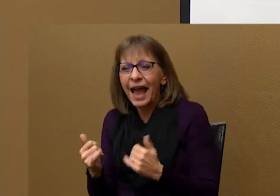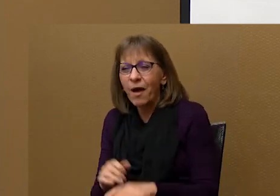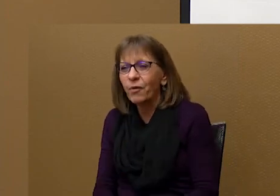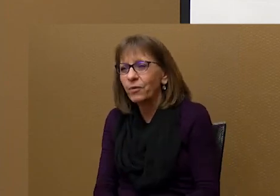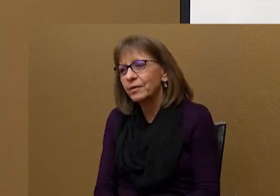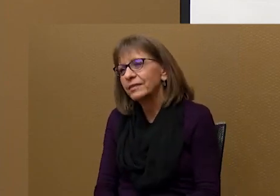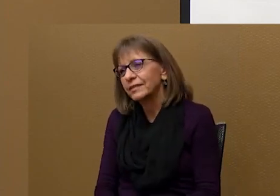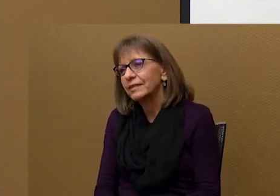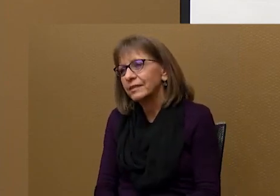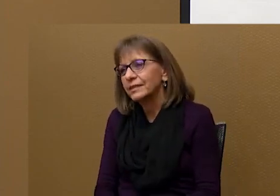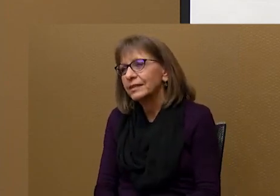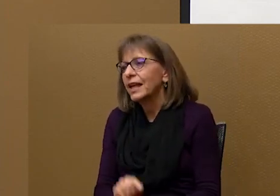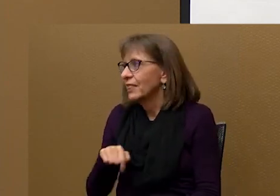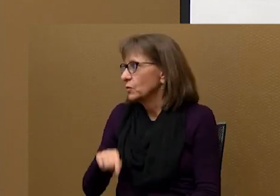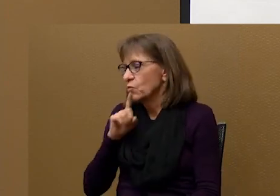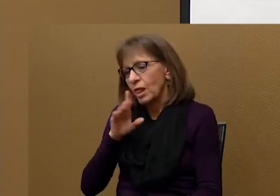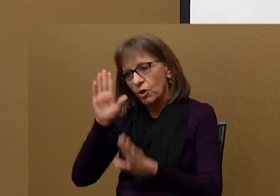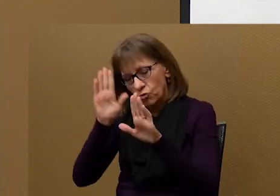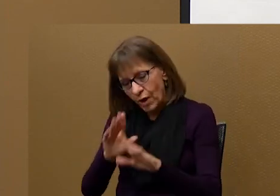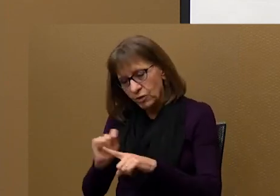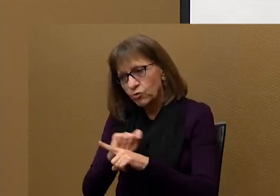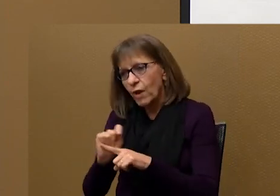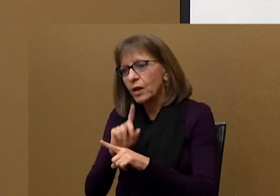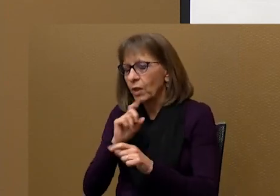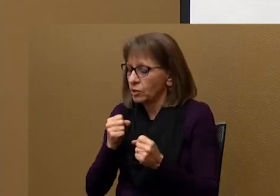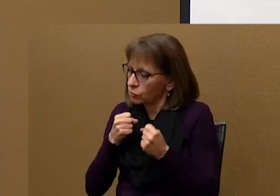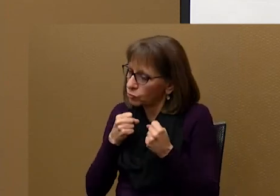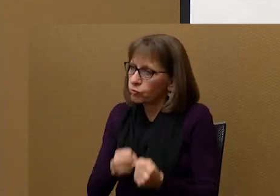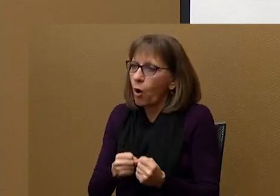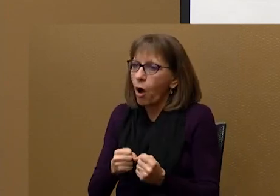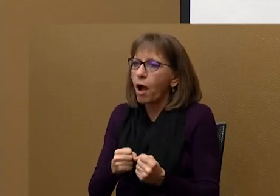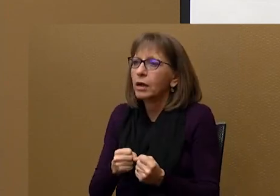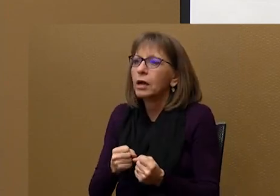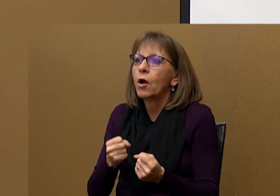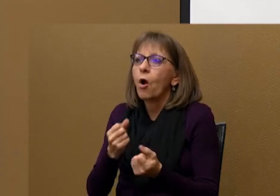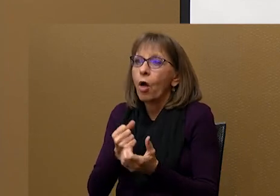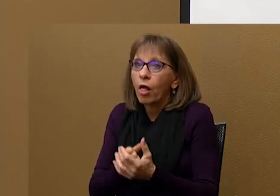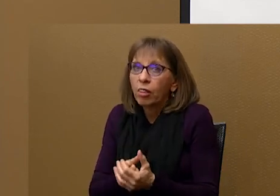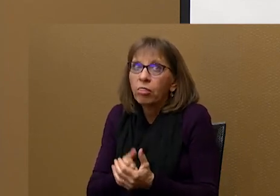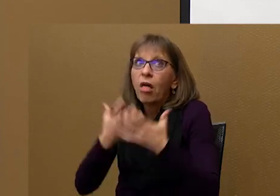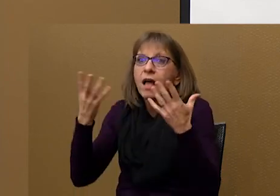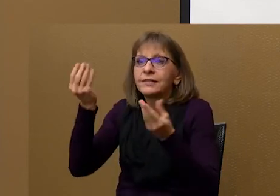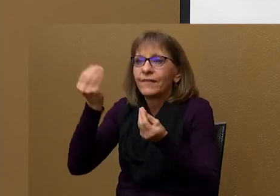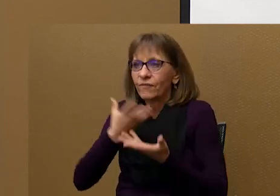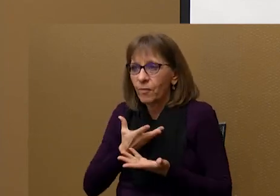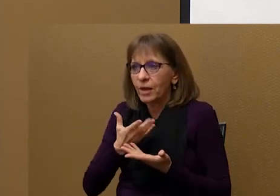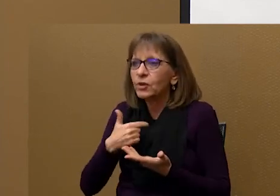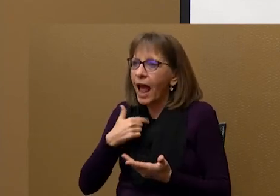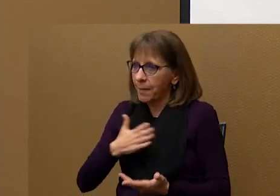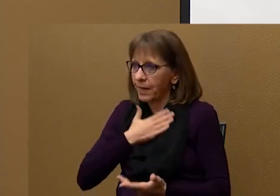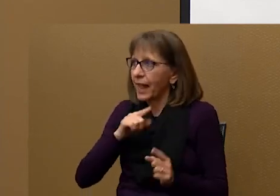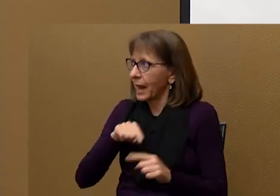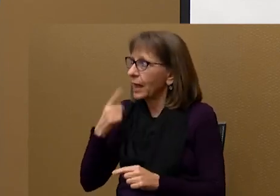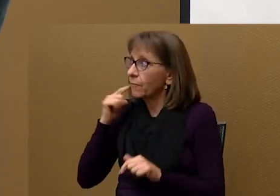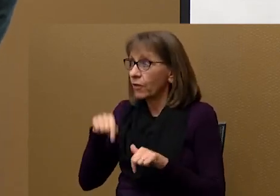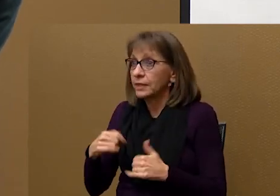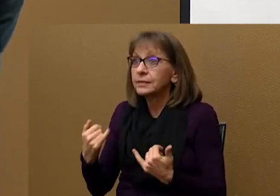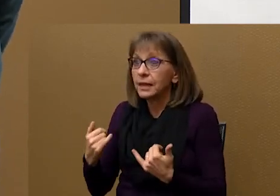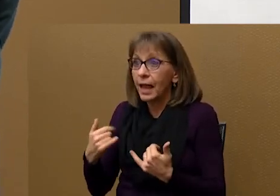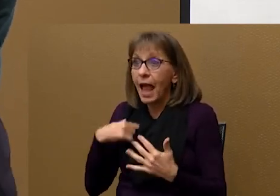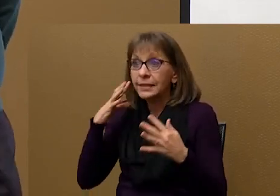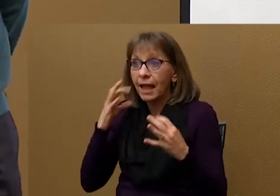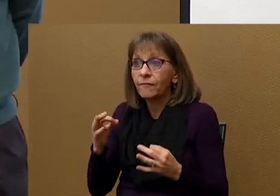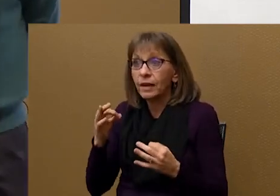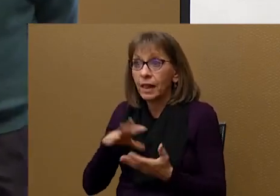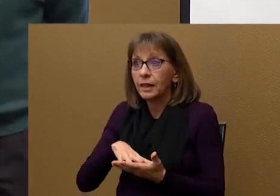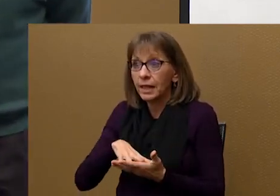was really great training. I think it was super strong, a wealth of information. I'm so glad that I was here for this. I will definitely